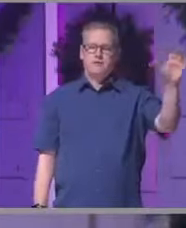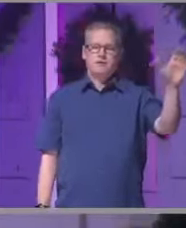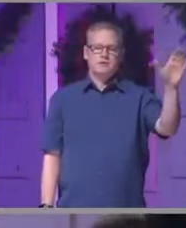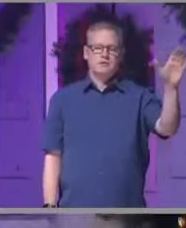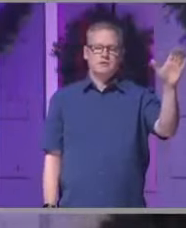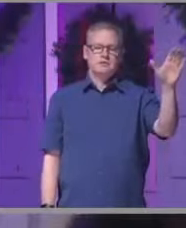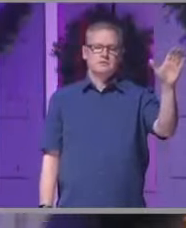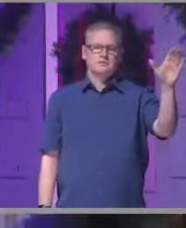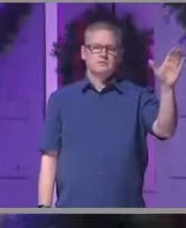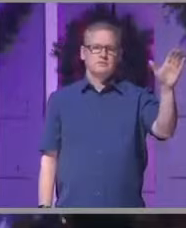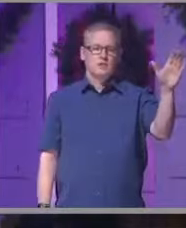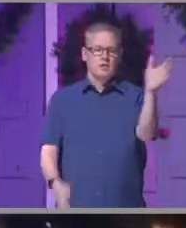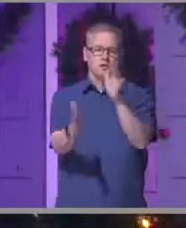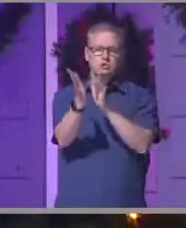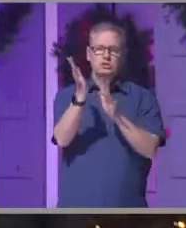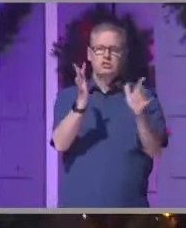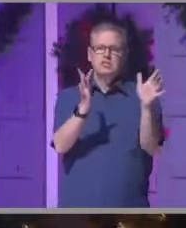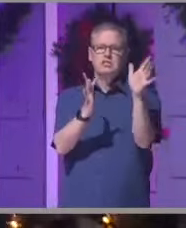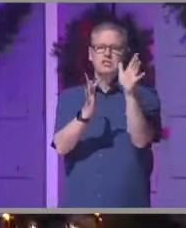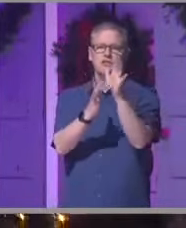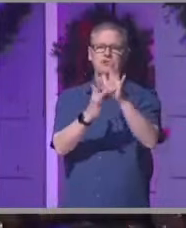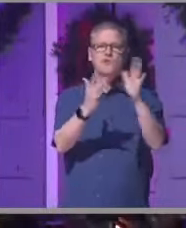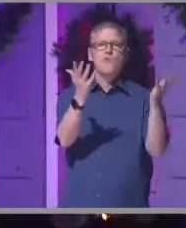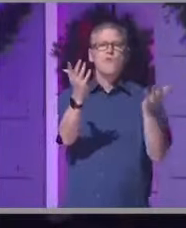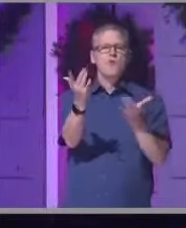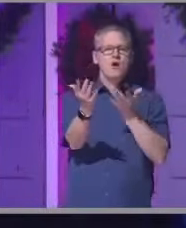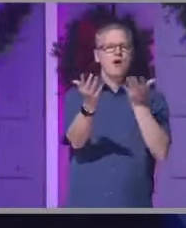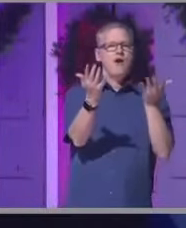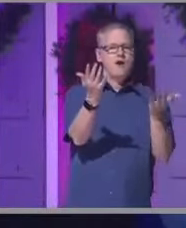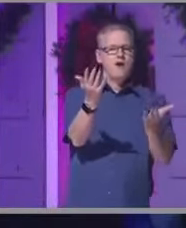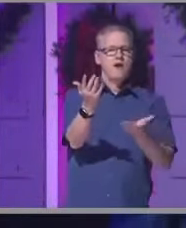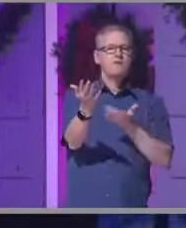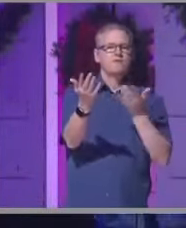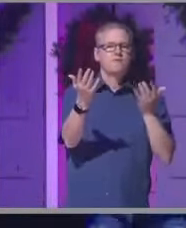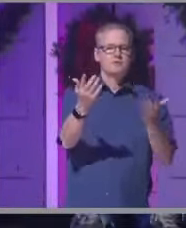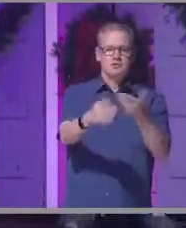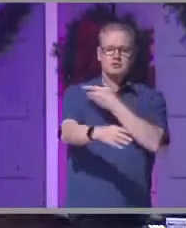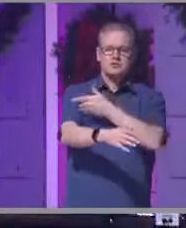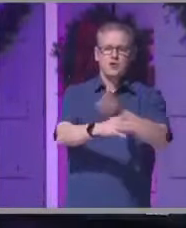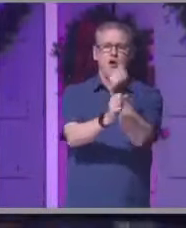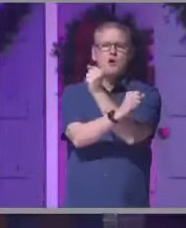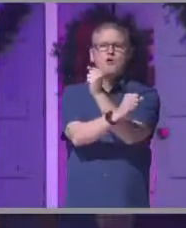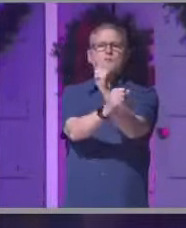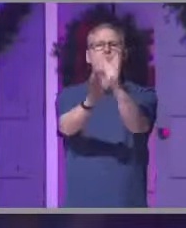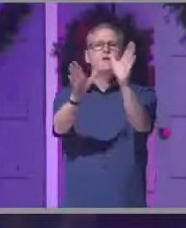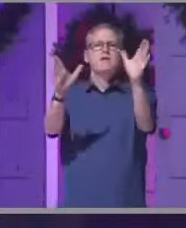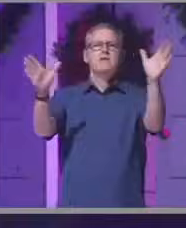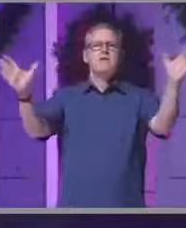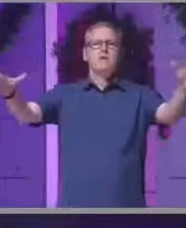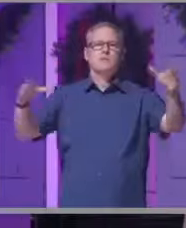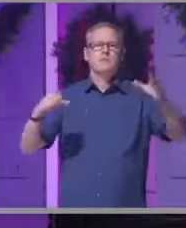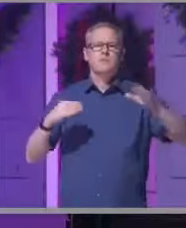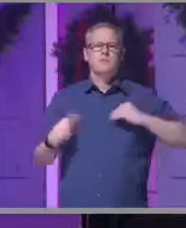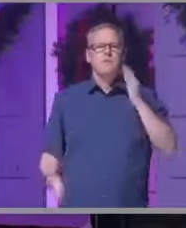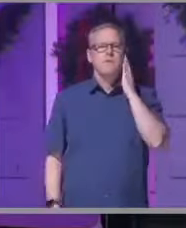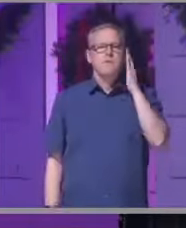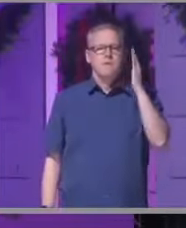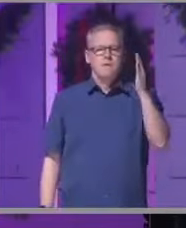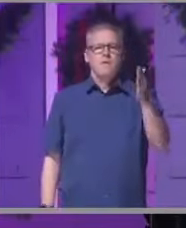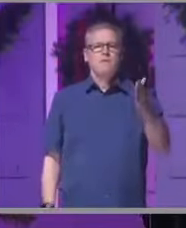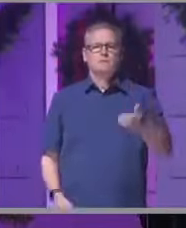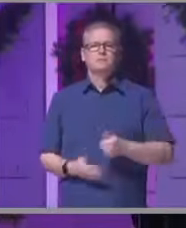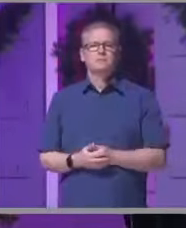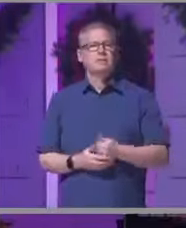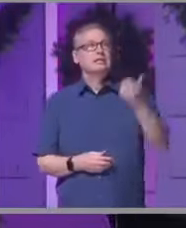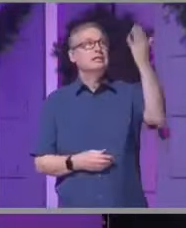the cross. Jesus is waiting there with open